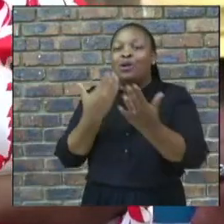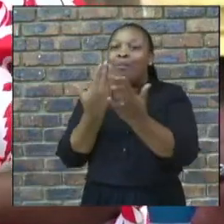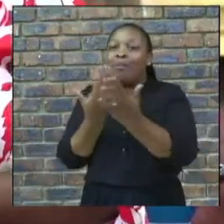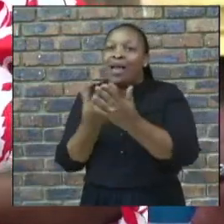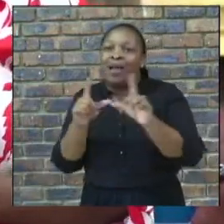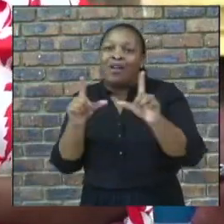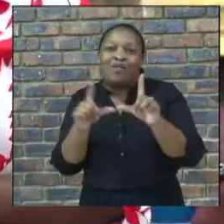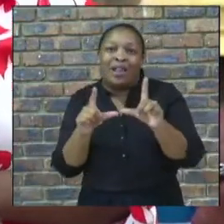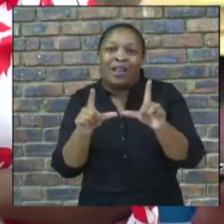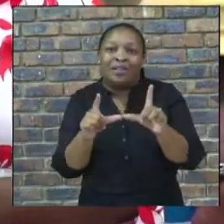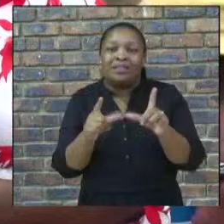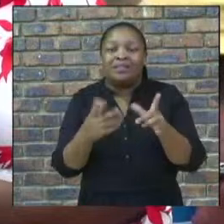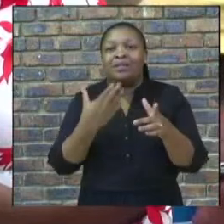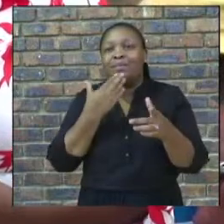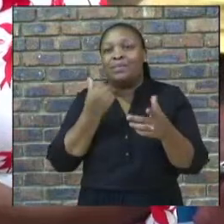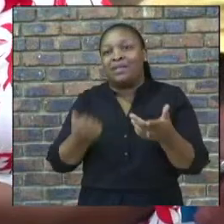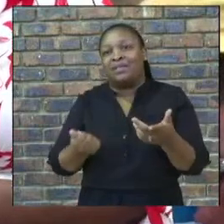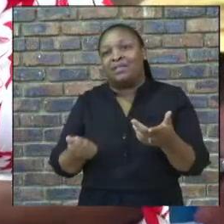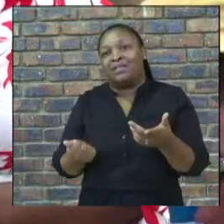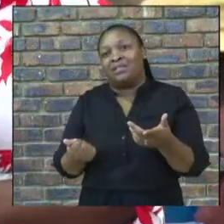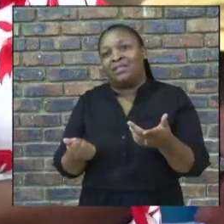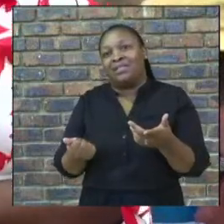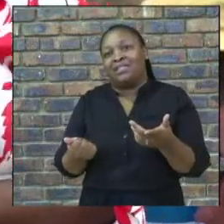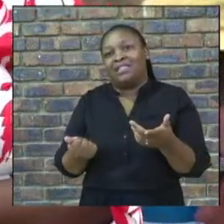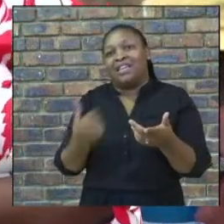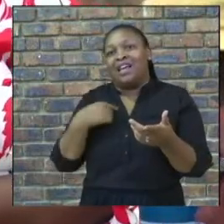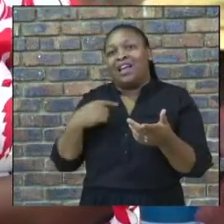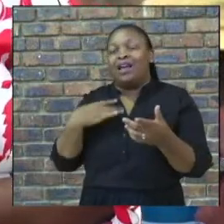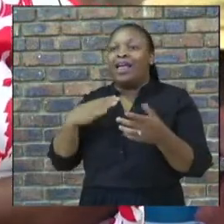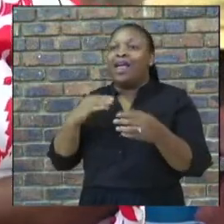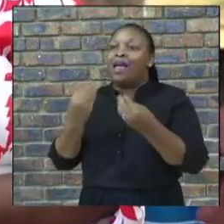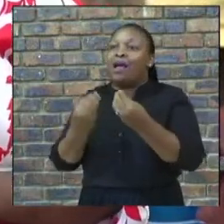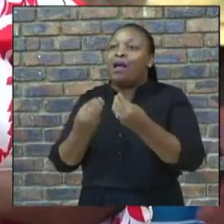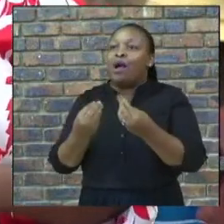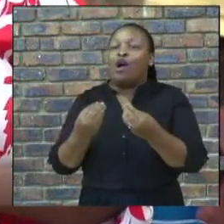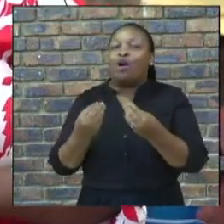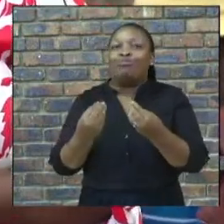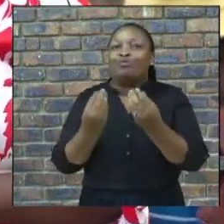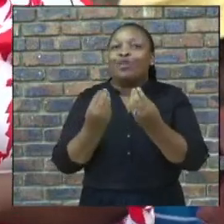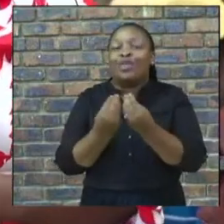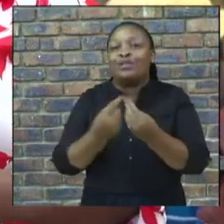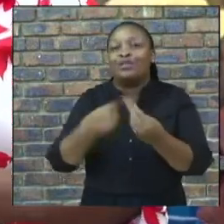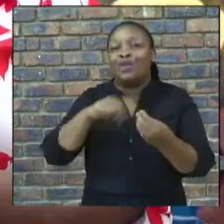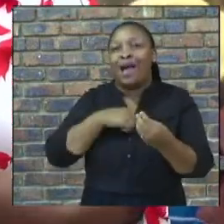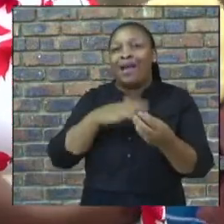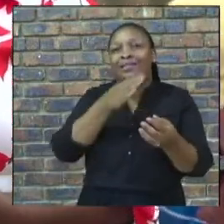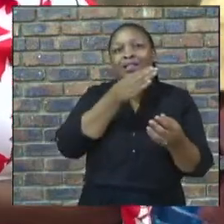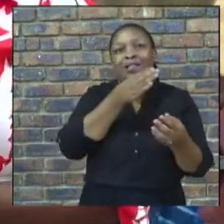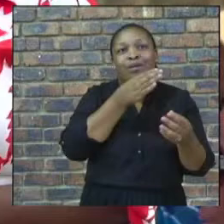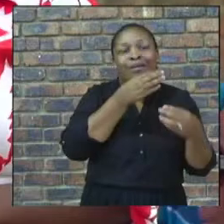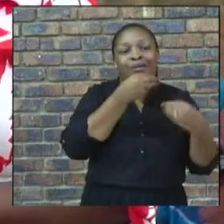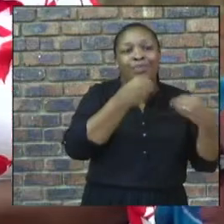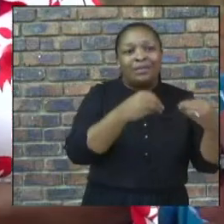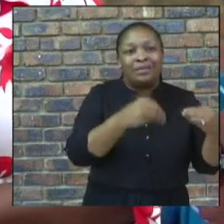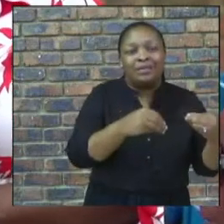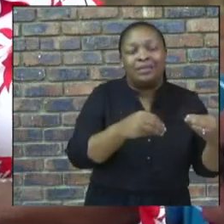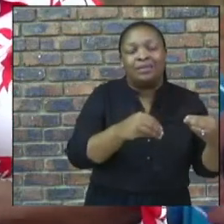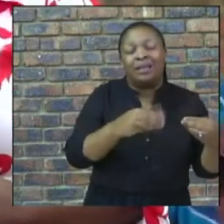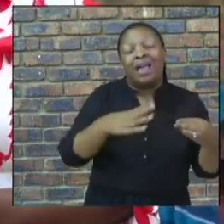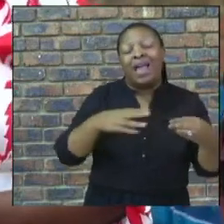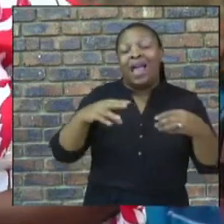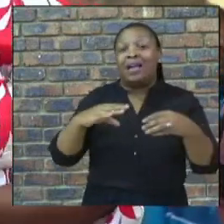di-informal settlement o thole le gore ga re na le bo di-title deed le ka mokgwa e leng ka teng ga nkitla go bo go nna le